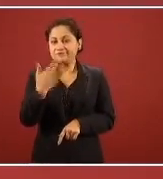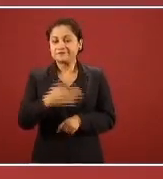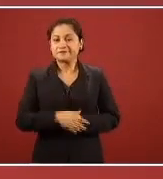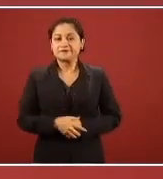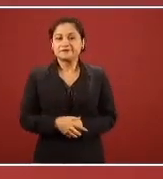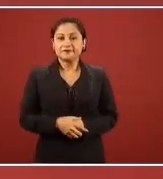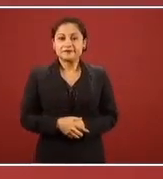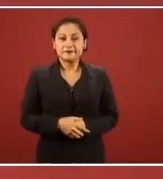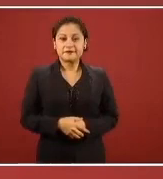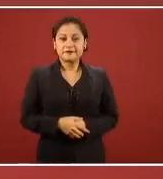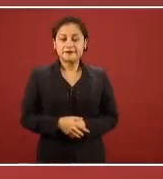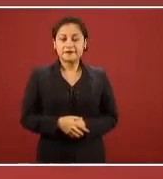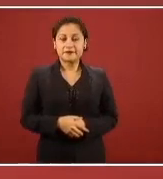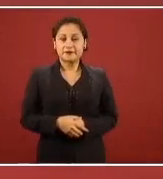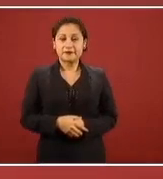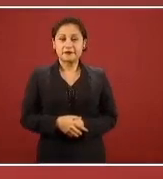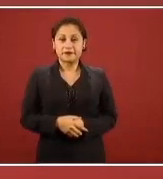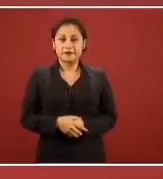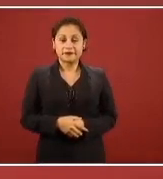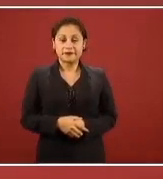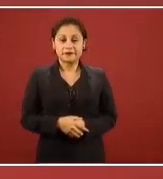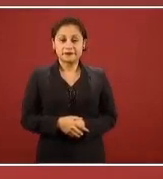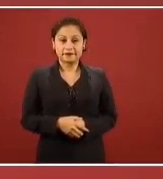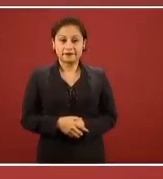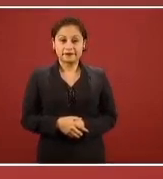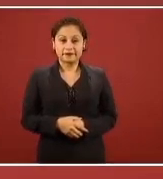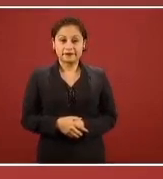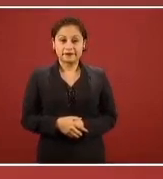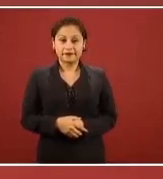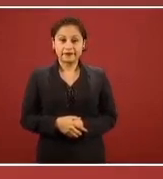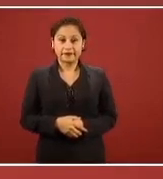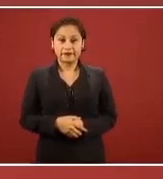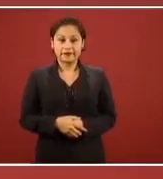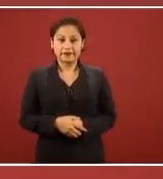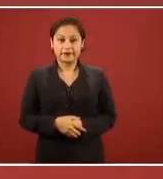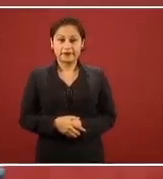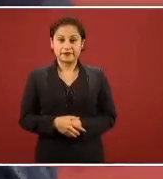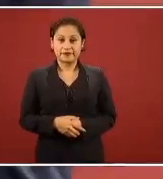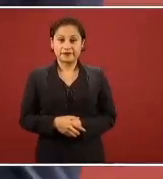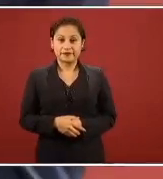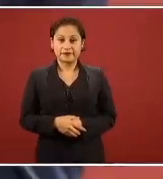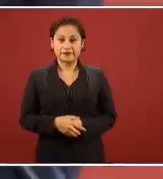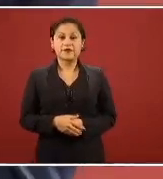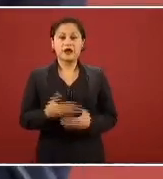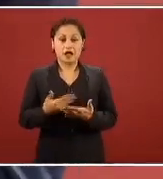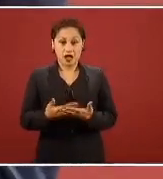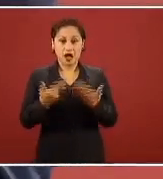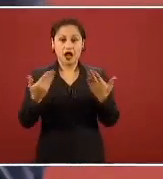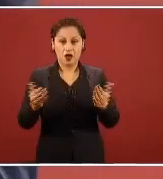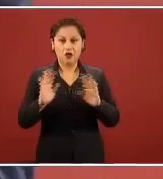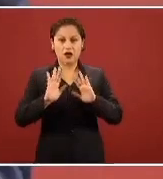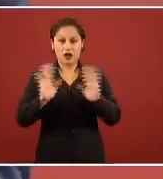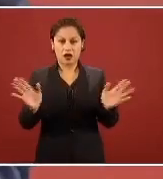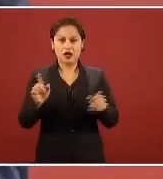que. Because. Se entienda. Es un tengan para que aprendan.